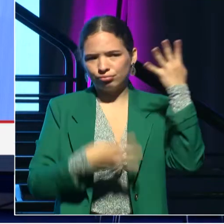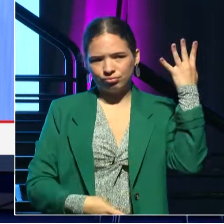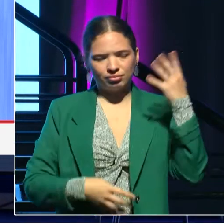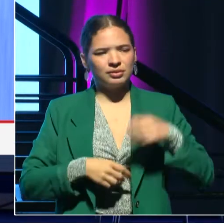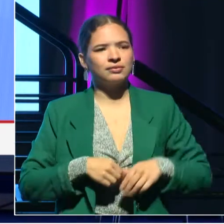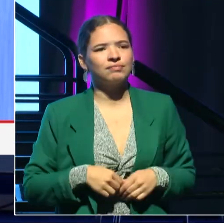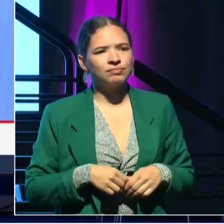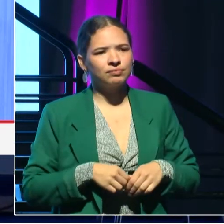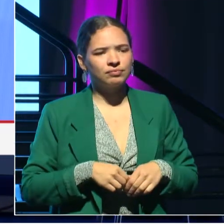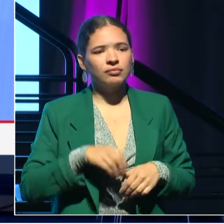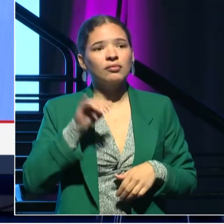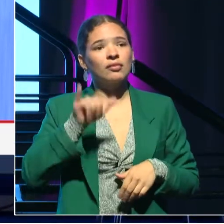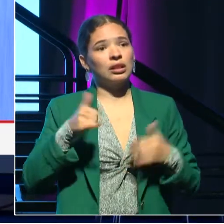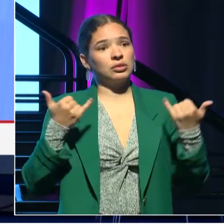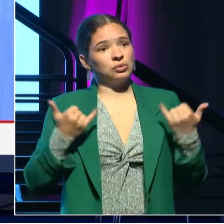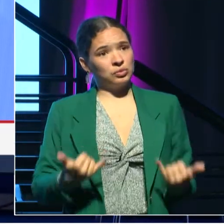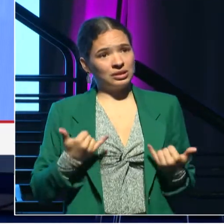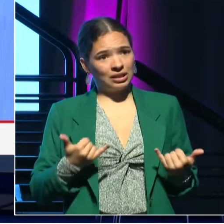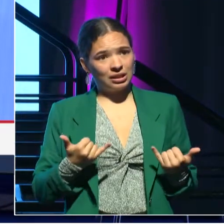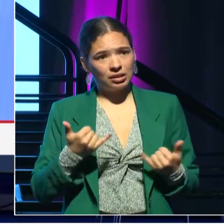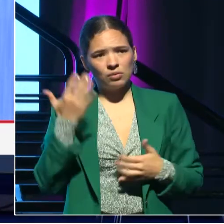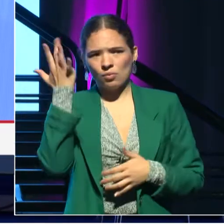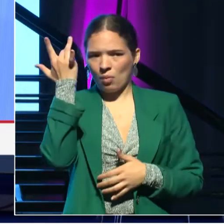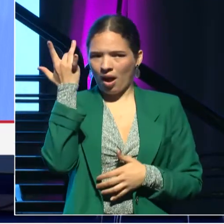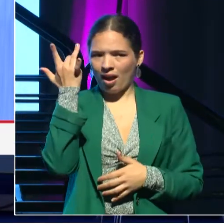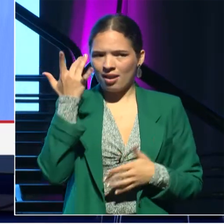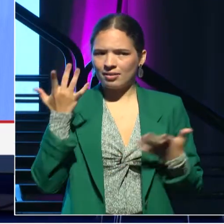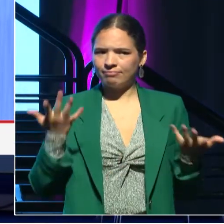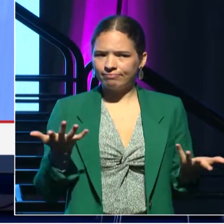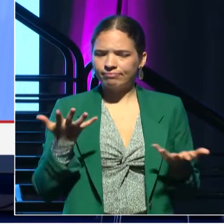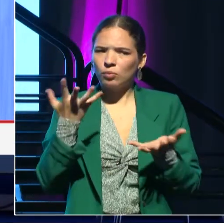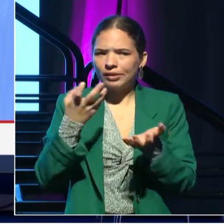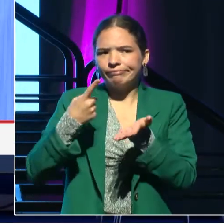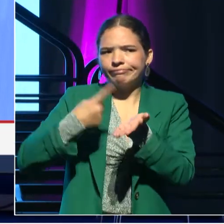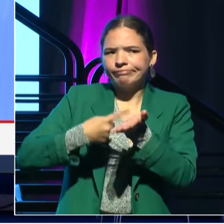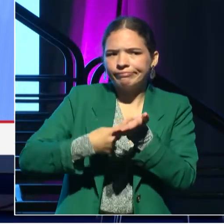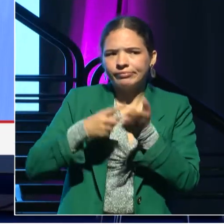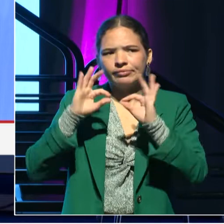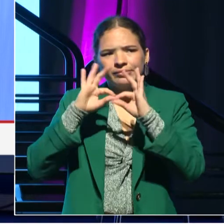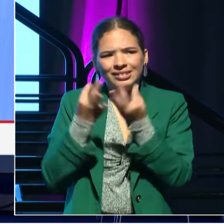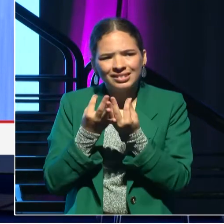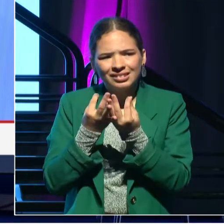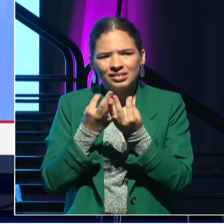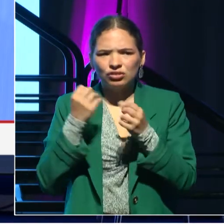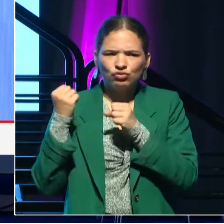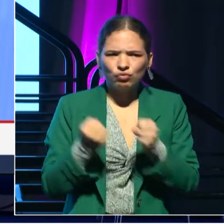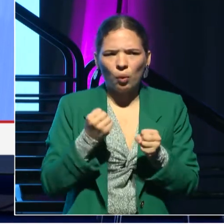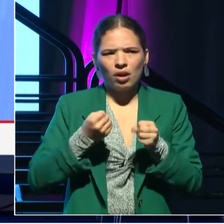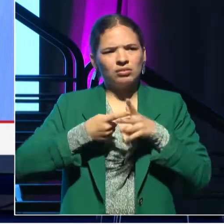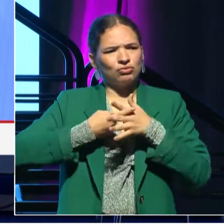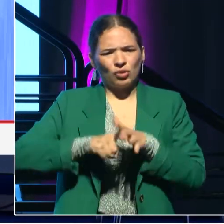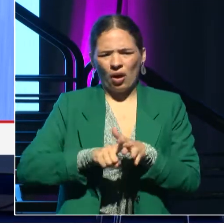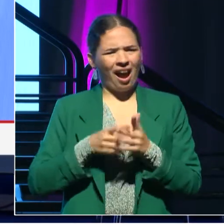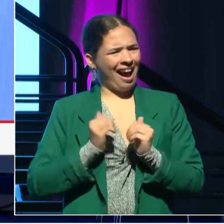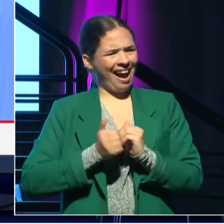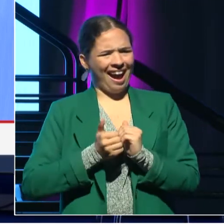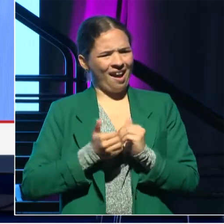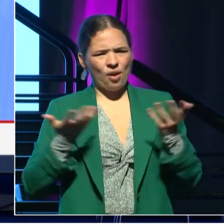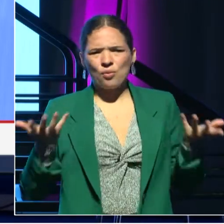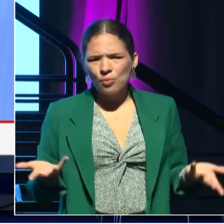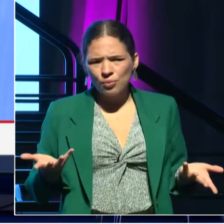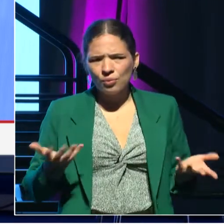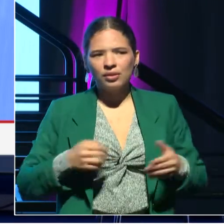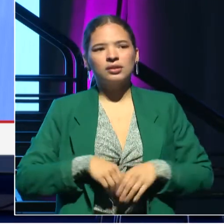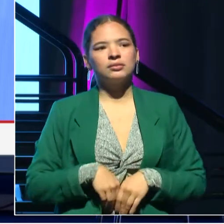talk about how families can have a strong start. And we know that when we support families